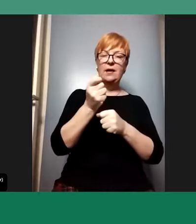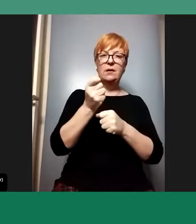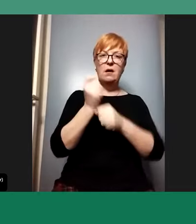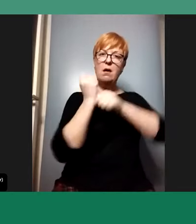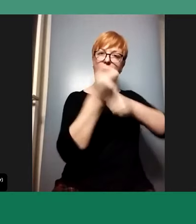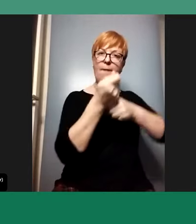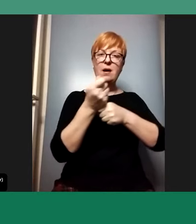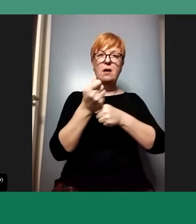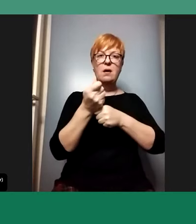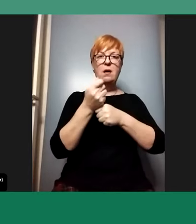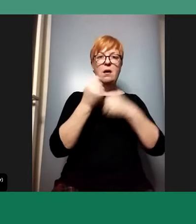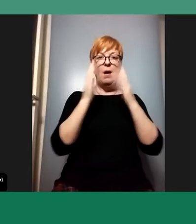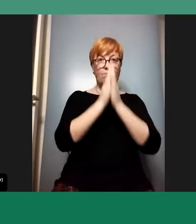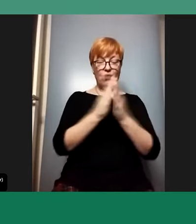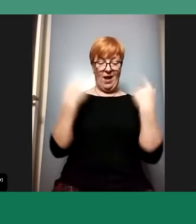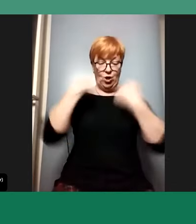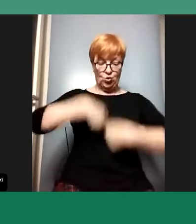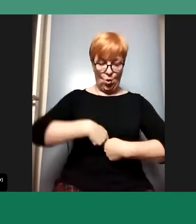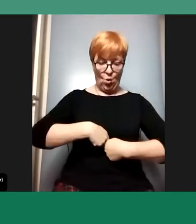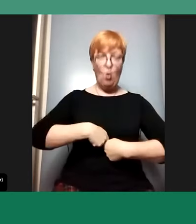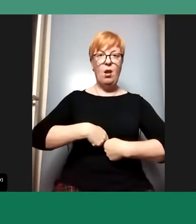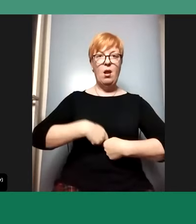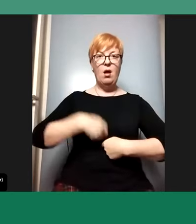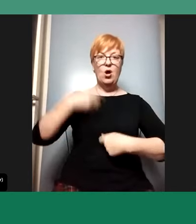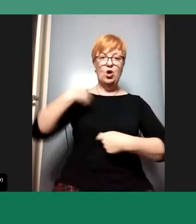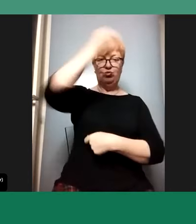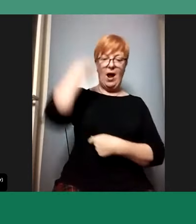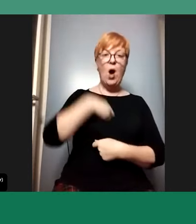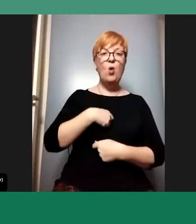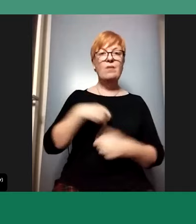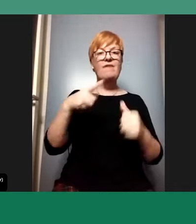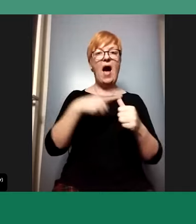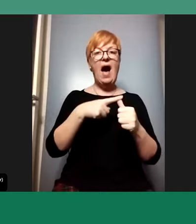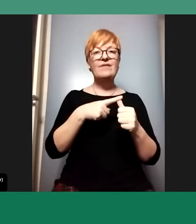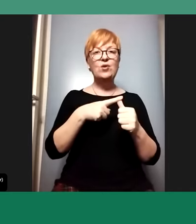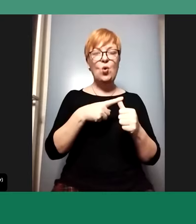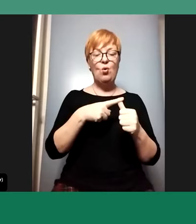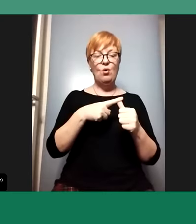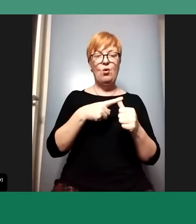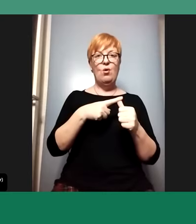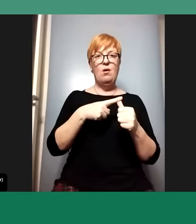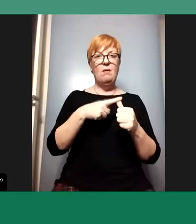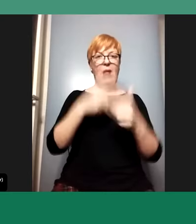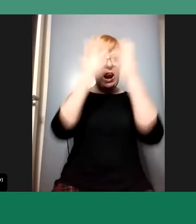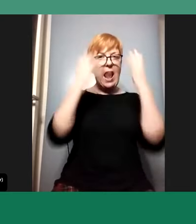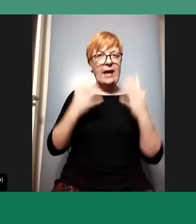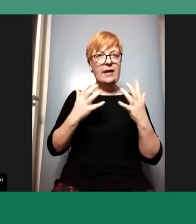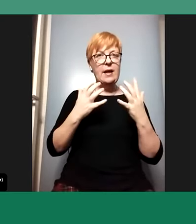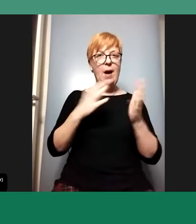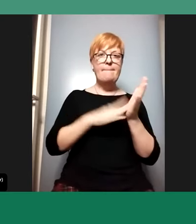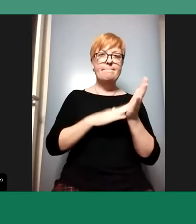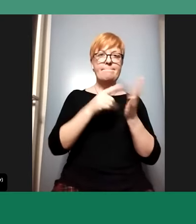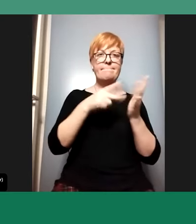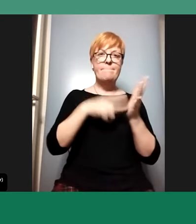prayer shawl, shroud of Avignon, lion of Montpellier. Finally put to front